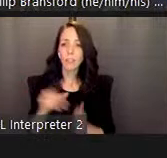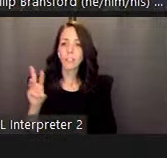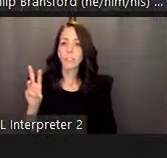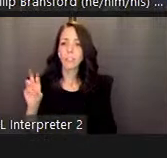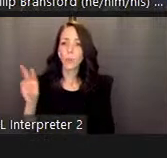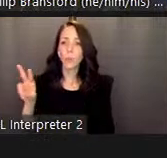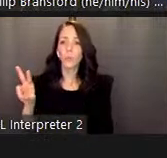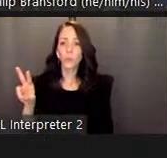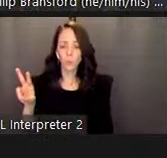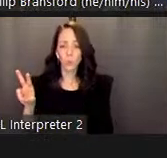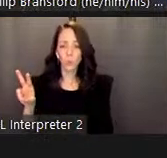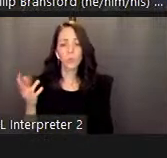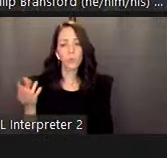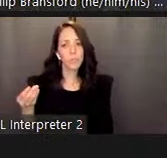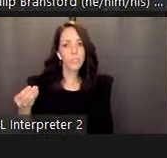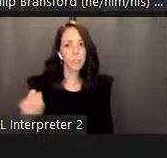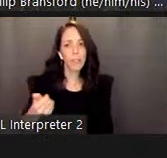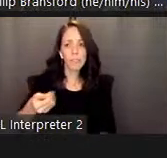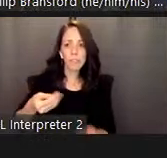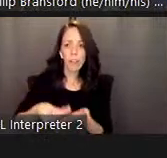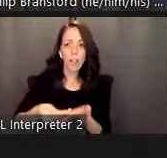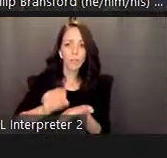$310,602 spent. And we know that through